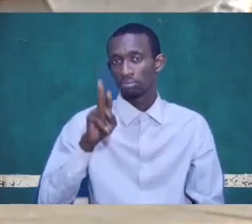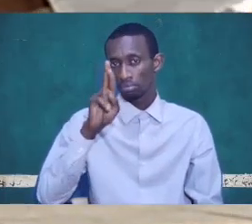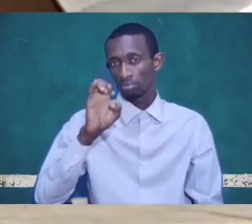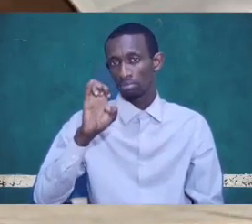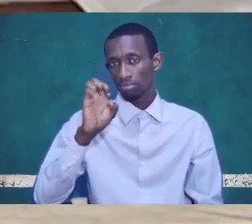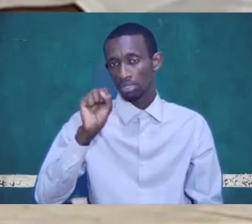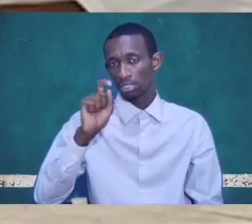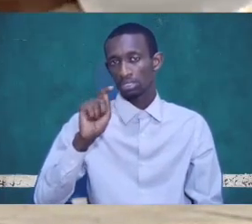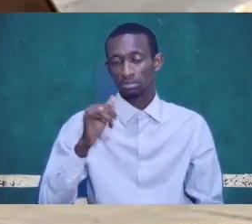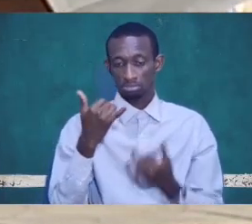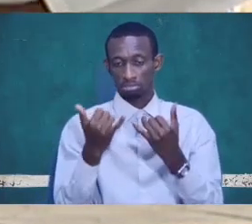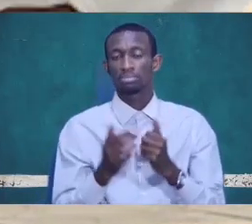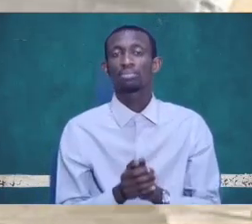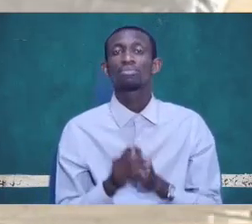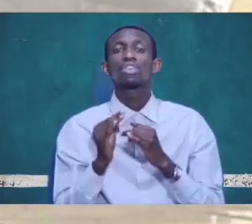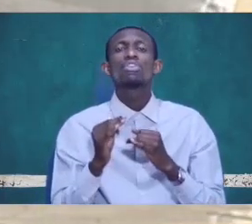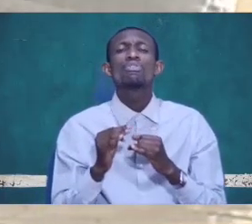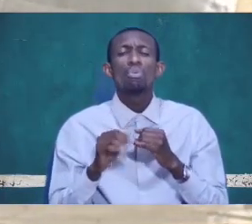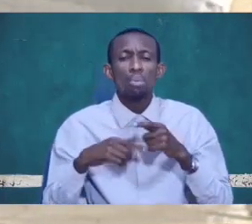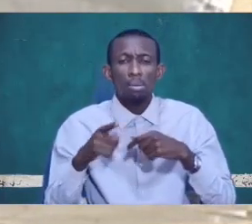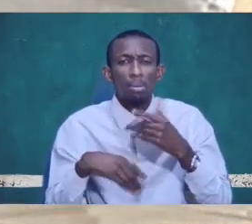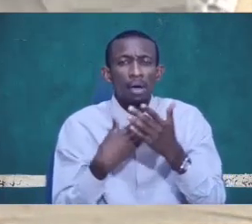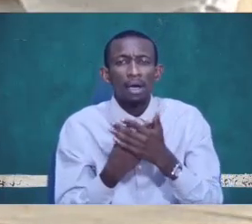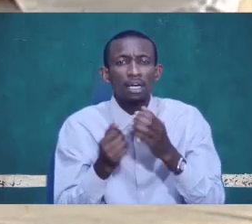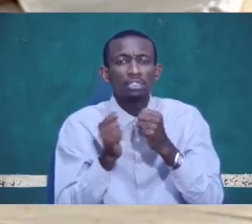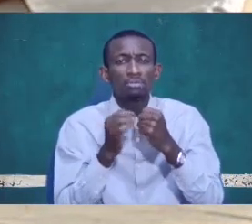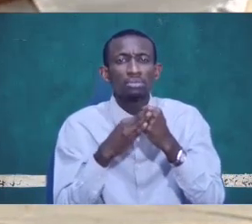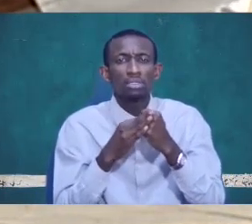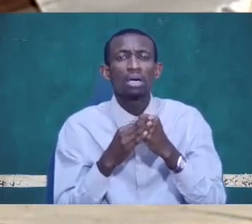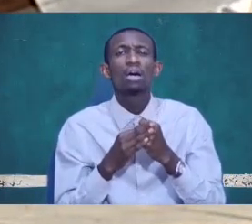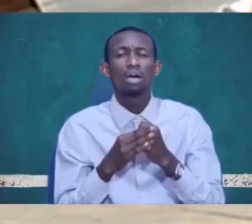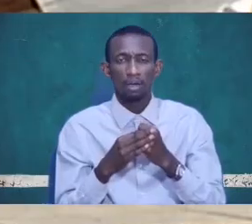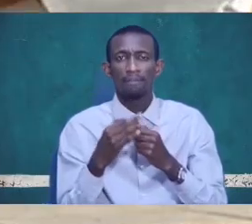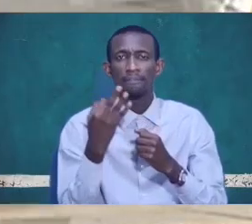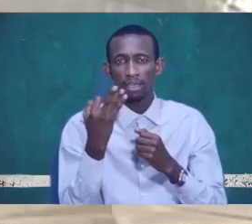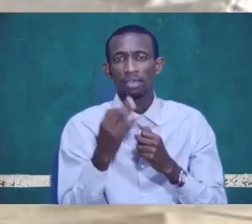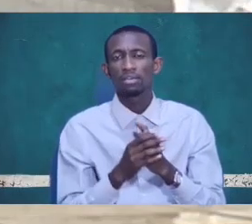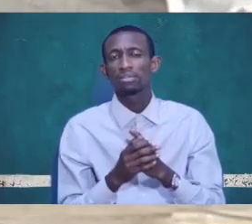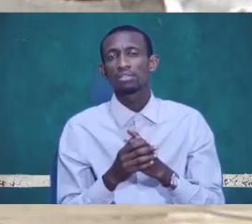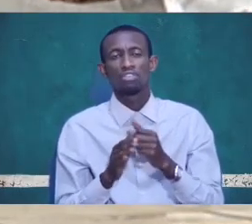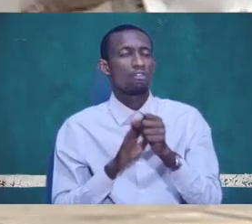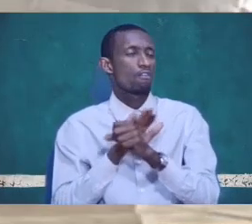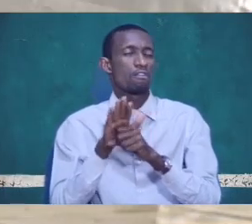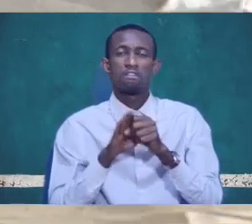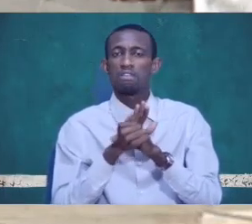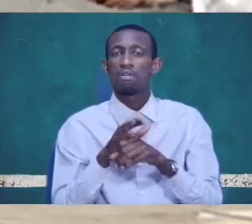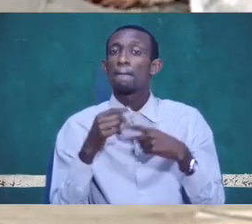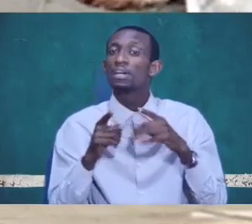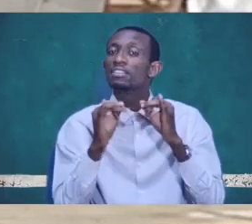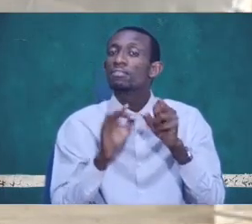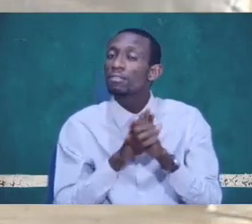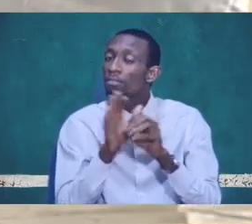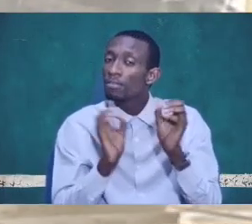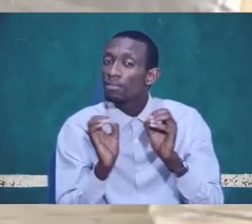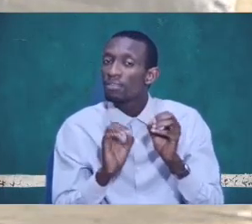it reaches 18, then the third shell will also be full. But if it is not full, there is no